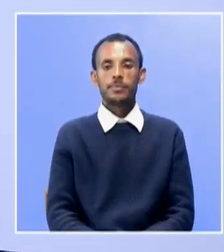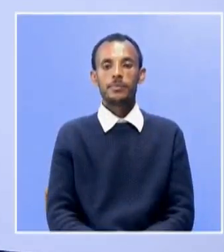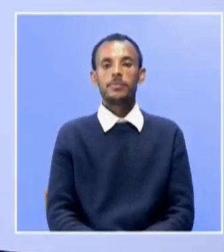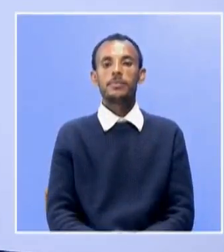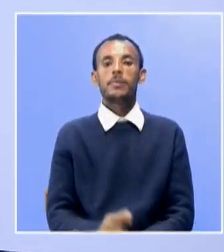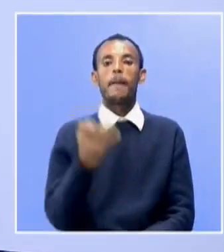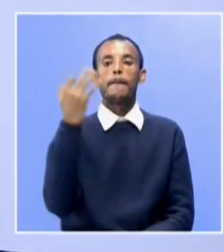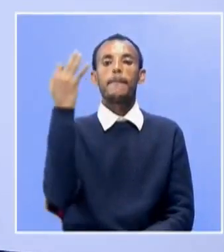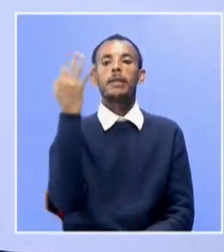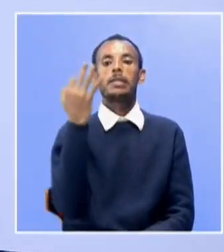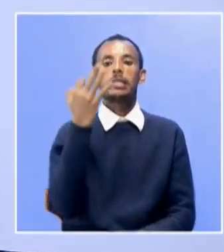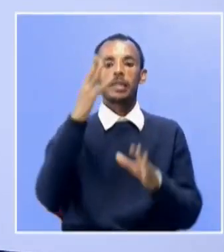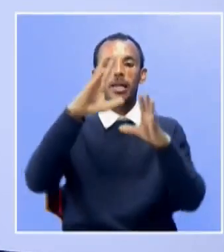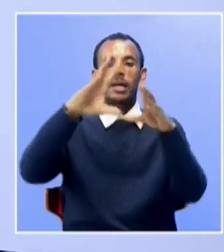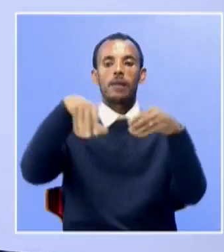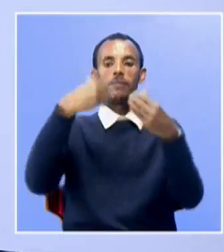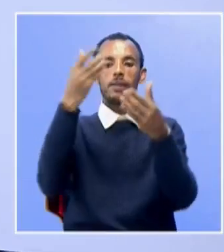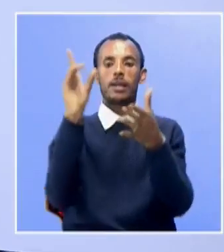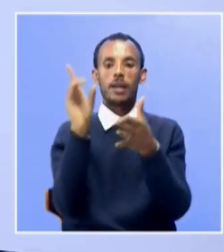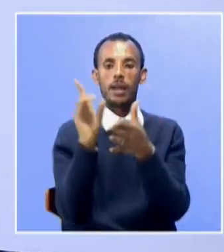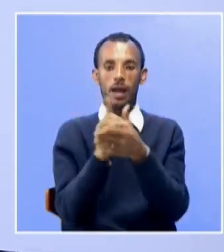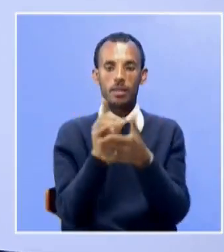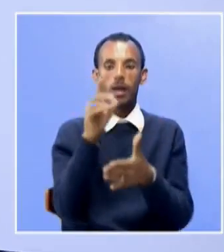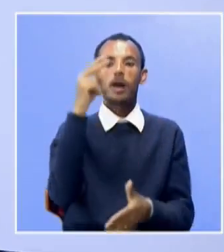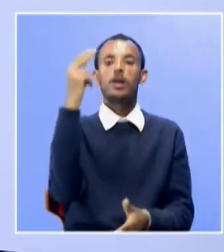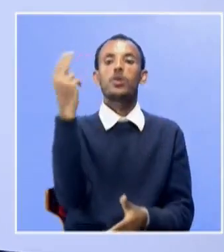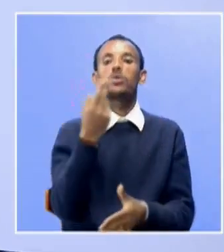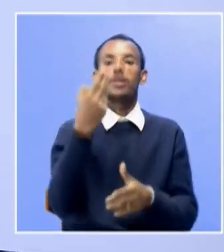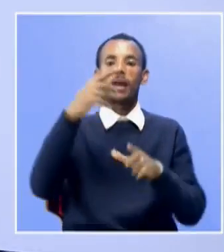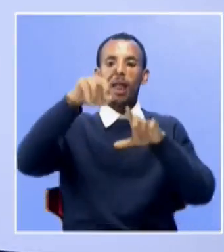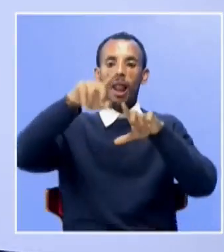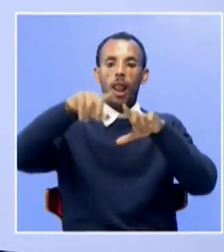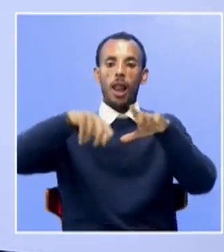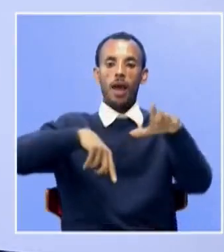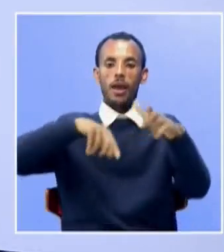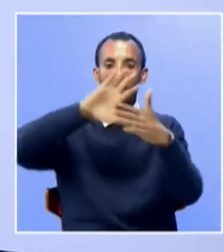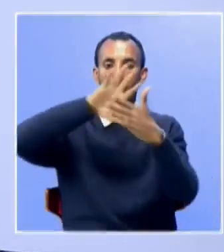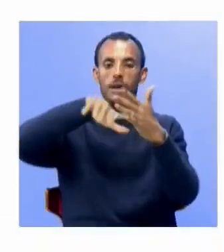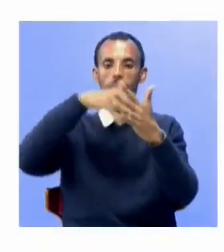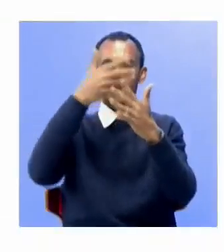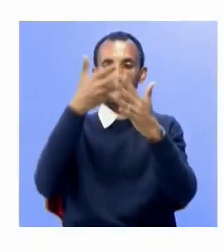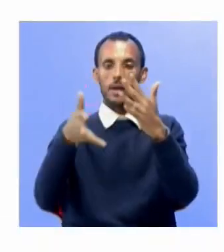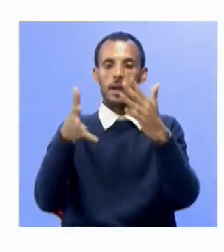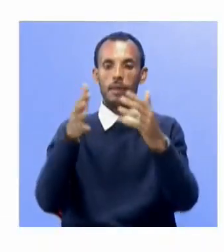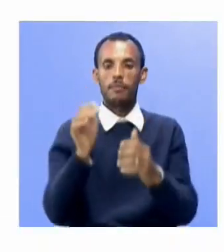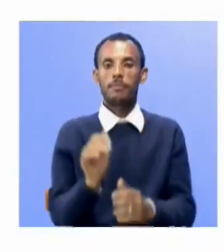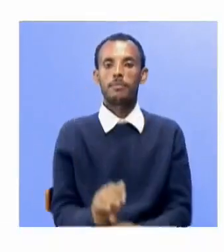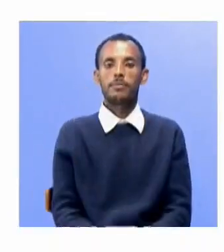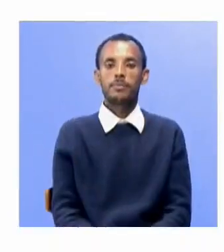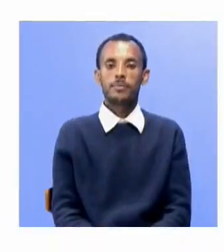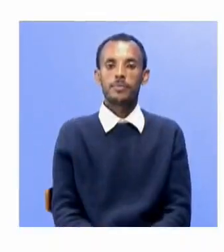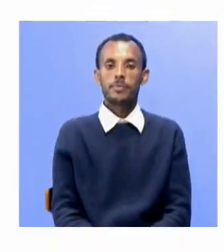presenting a given data using line graph. Line graph.